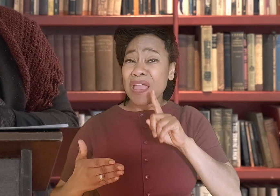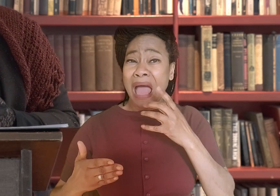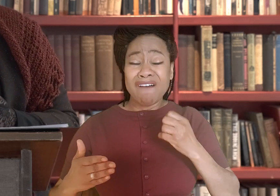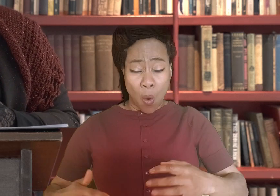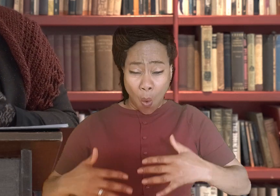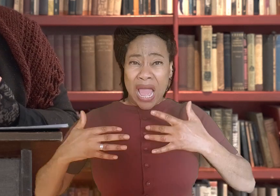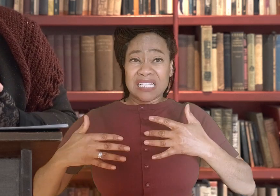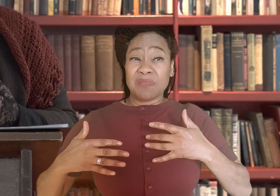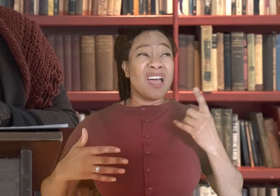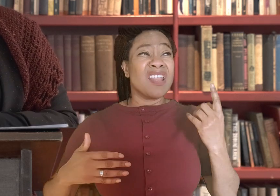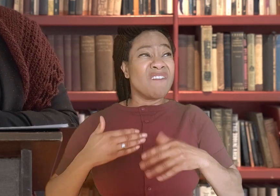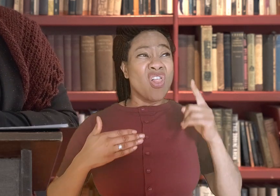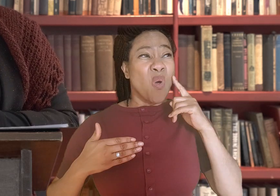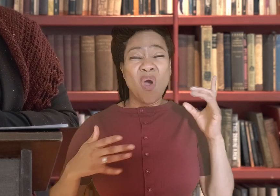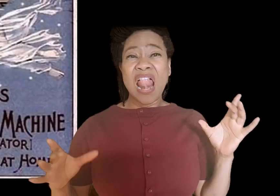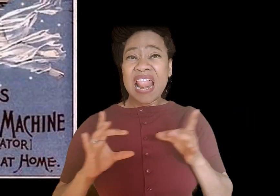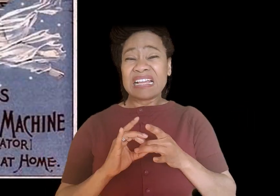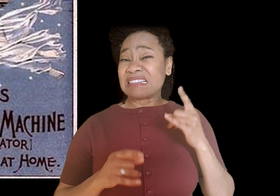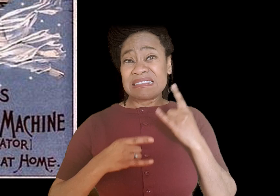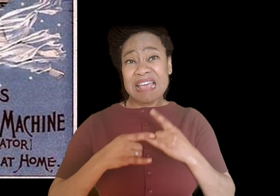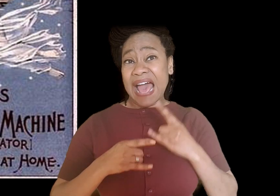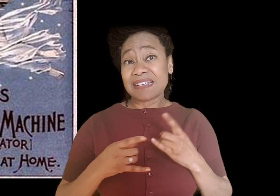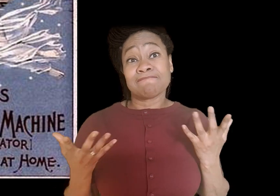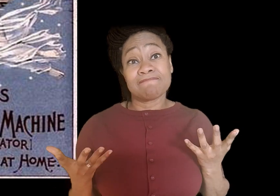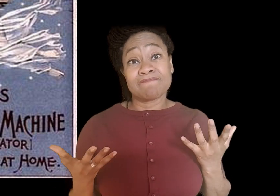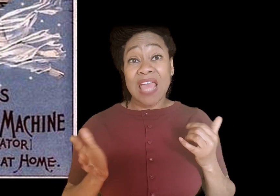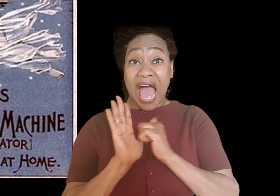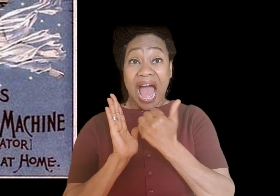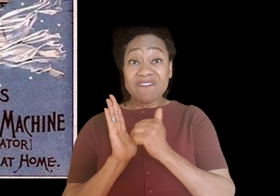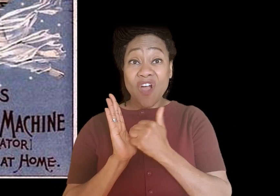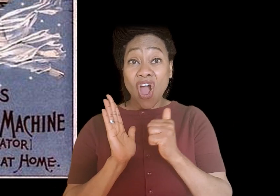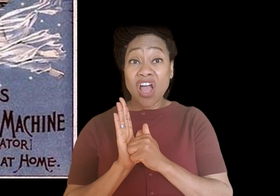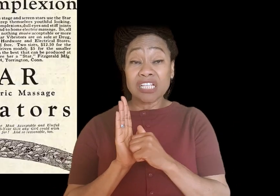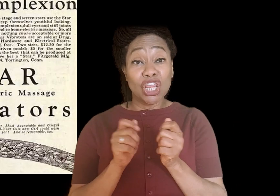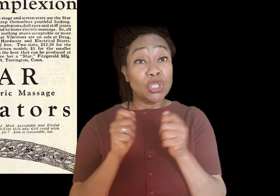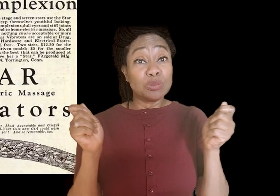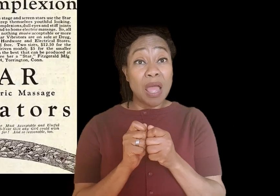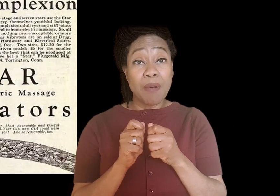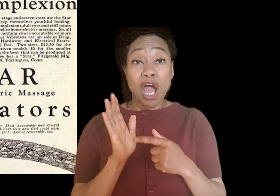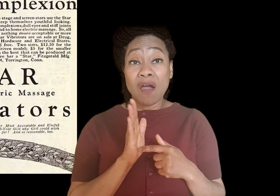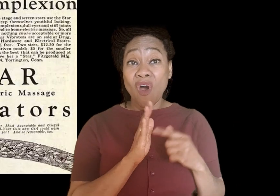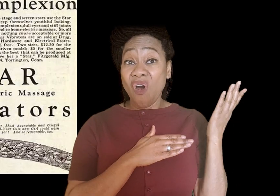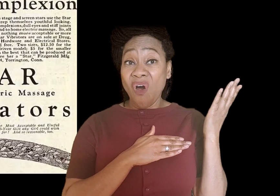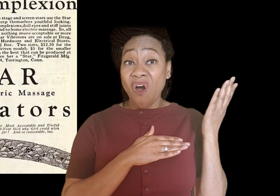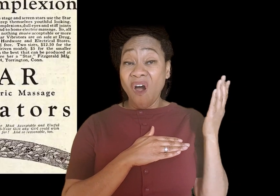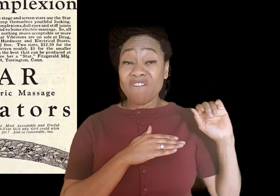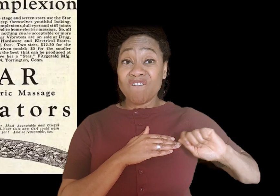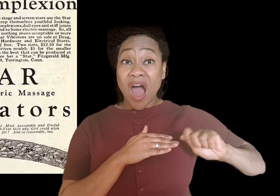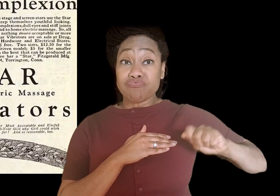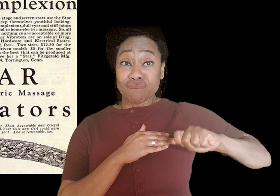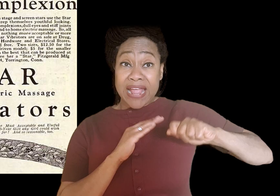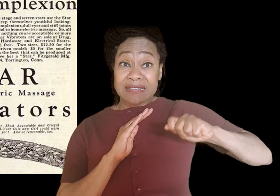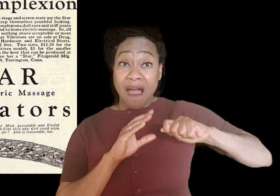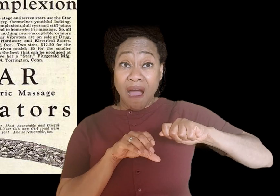no sexual connotations associated with them, and adverts for vibrators pop up in newspapers, women's magazines, and anywhere